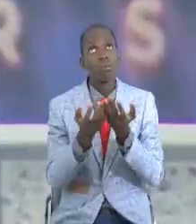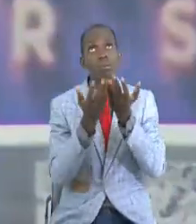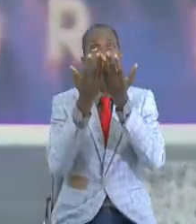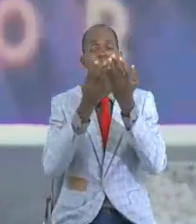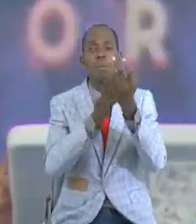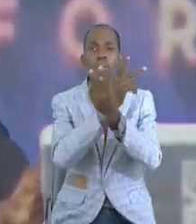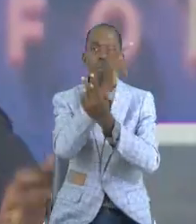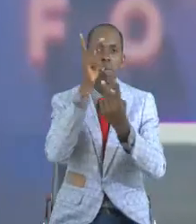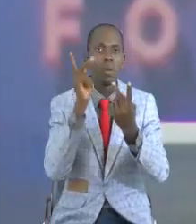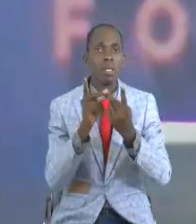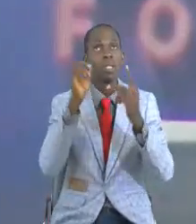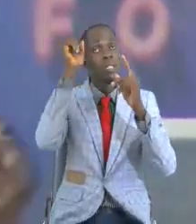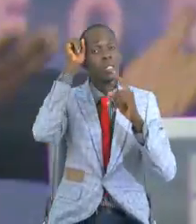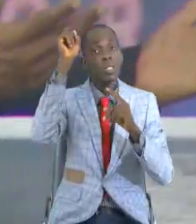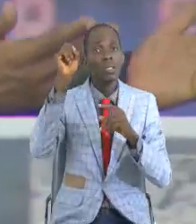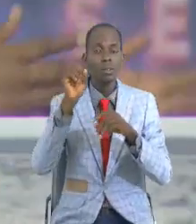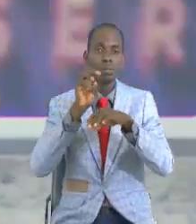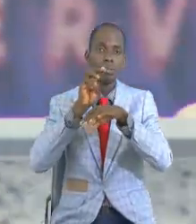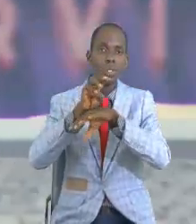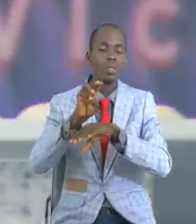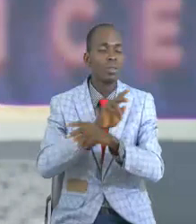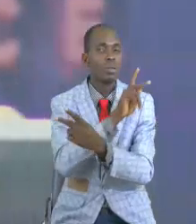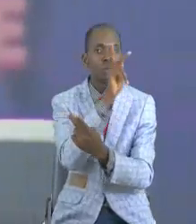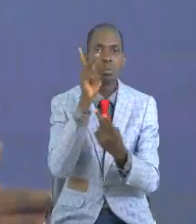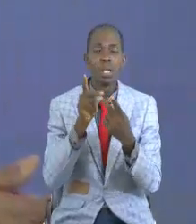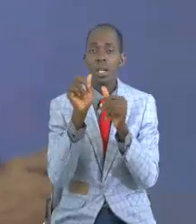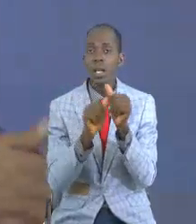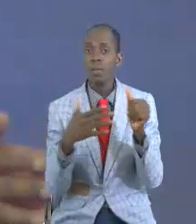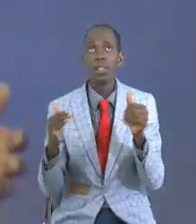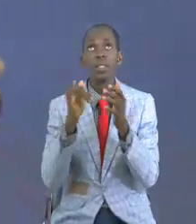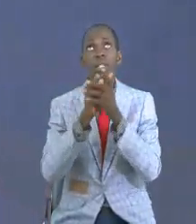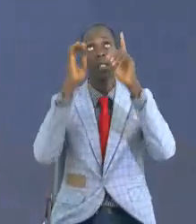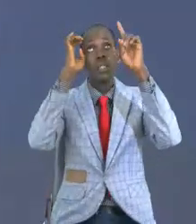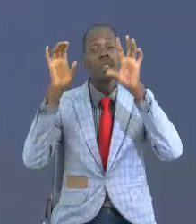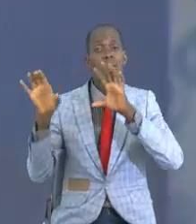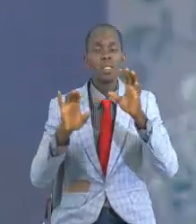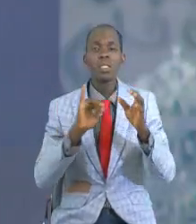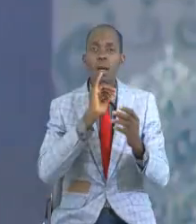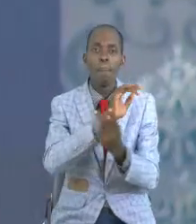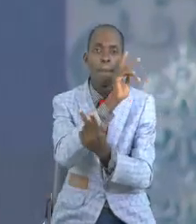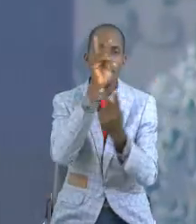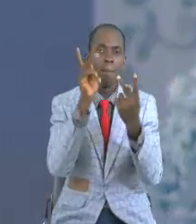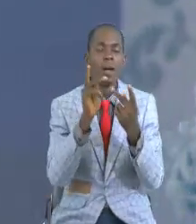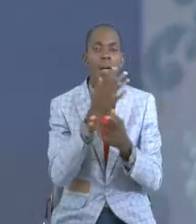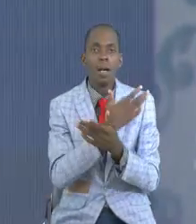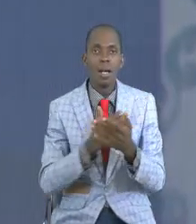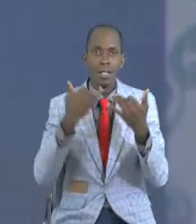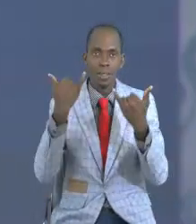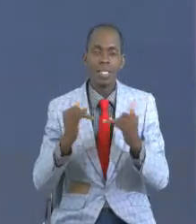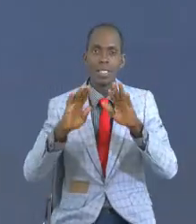His ministry, perfect. Everything that he did, perfect. And then he gives you that. He